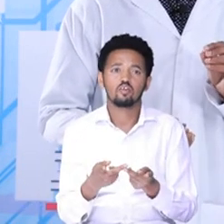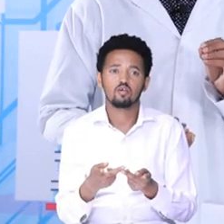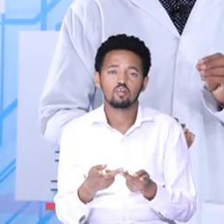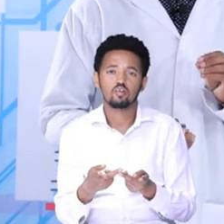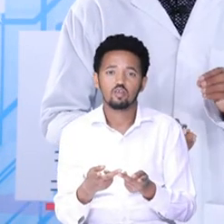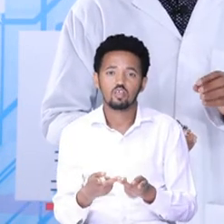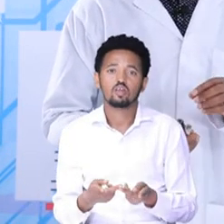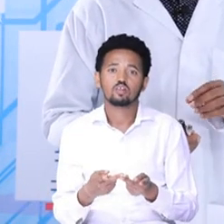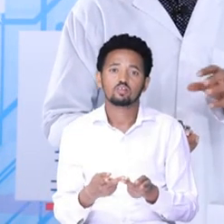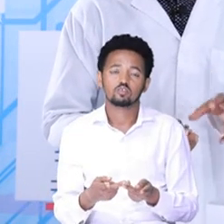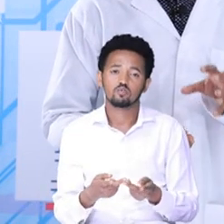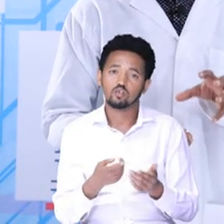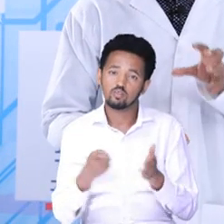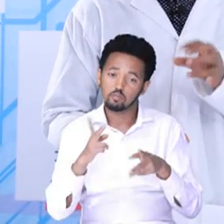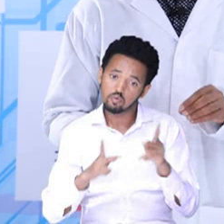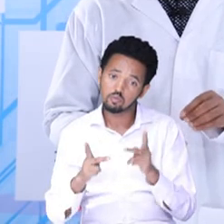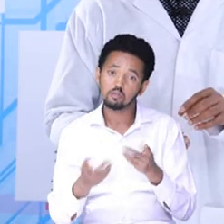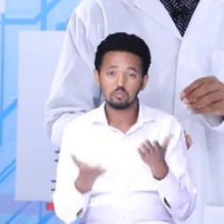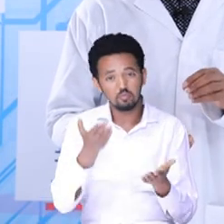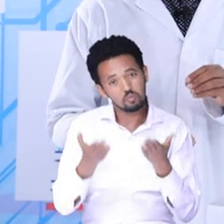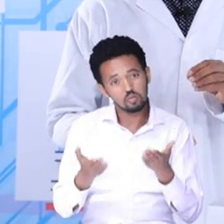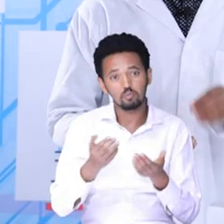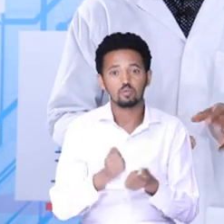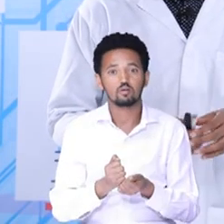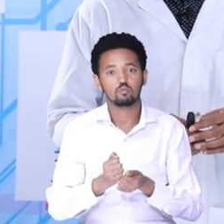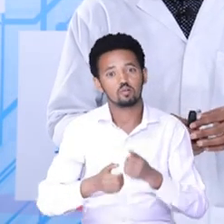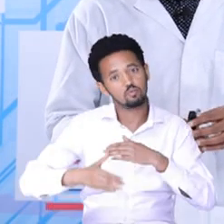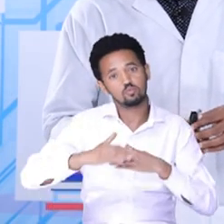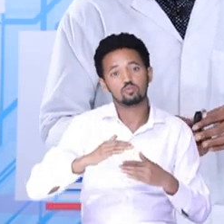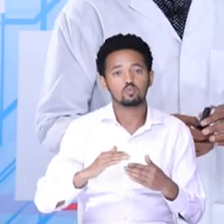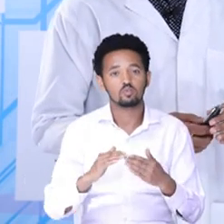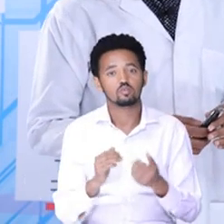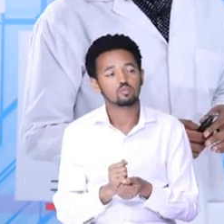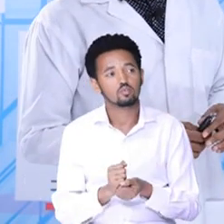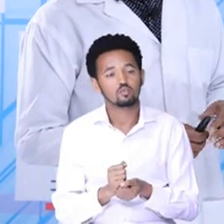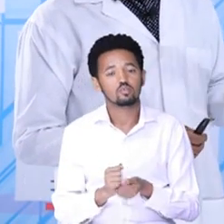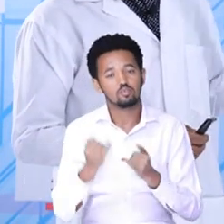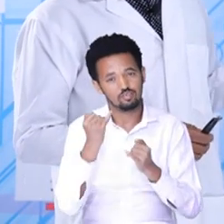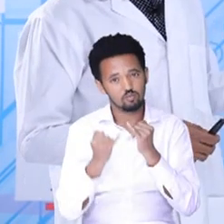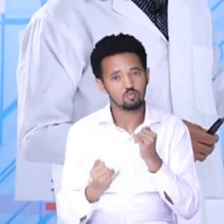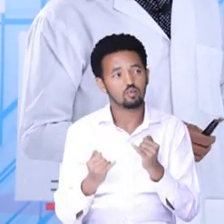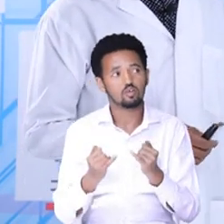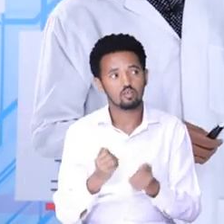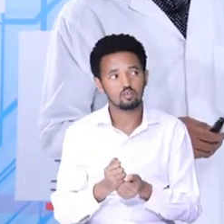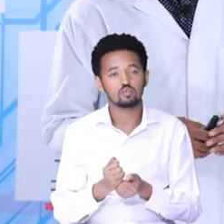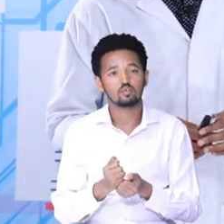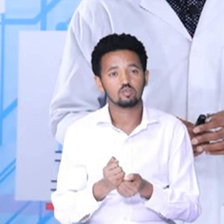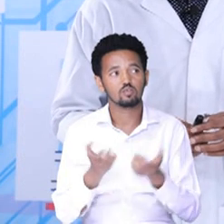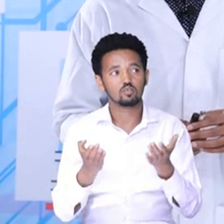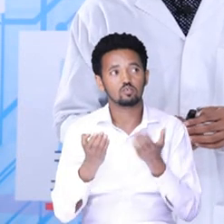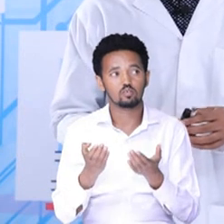a suitable defense site, the peoples may be settled and dense. Finally, there is a need